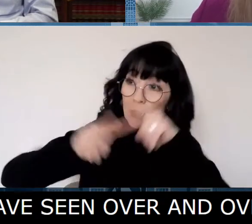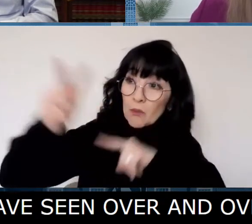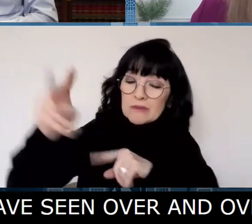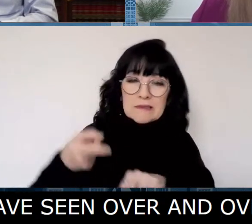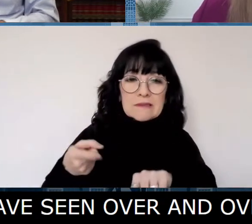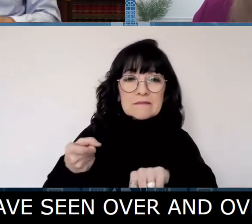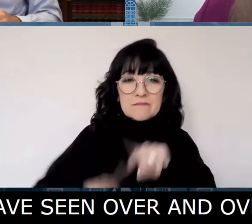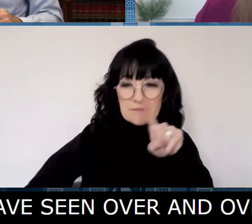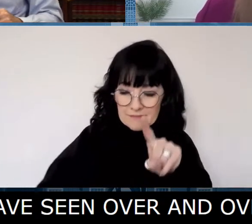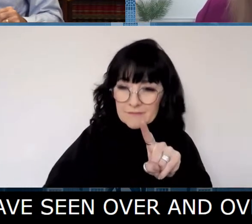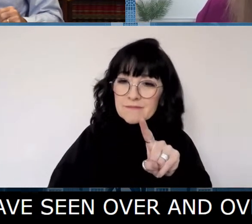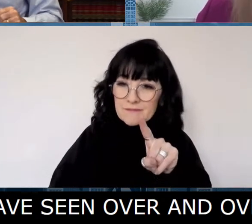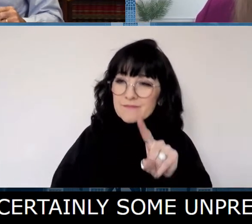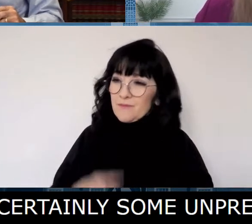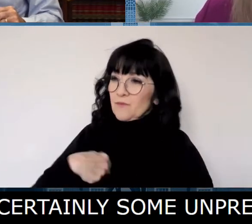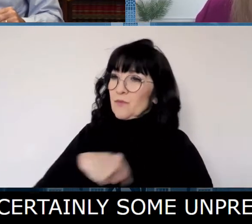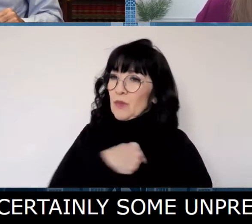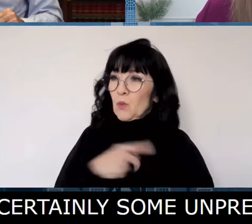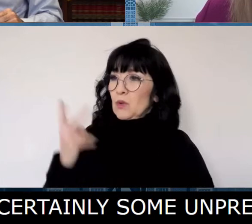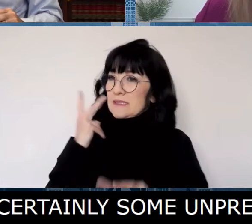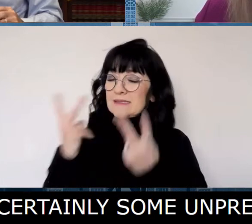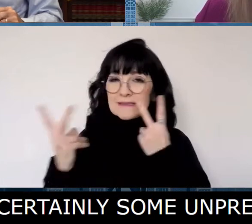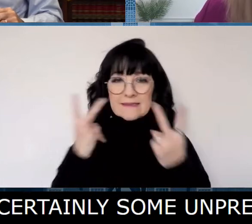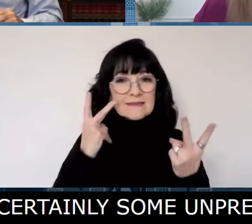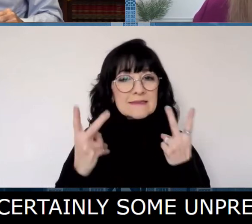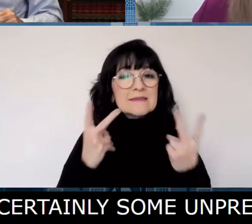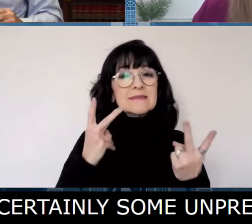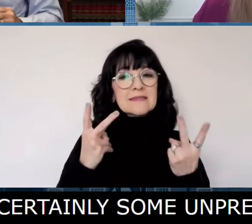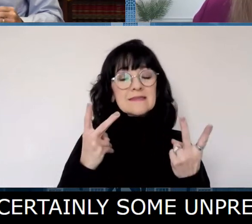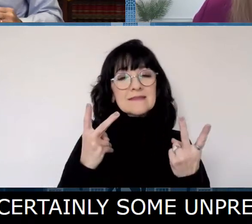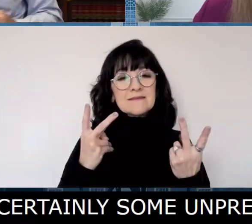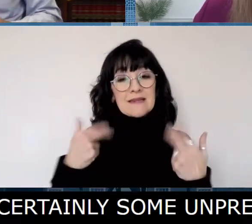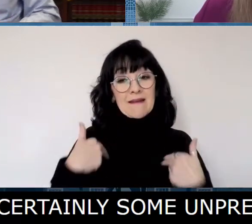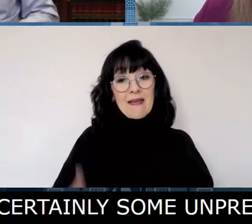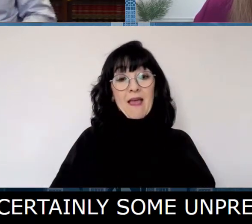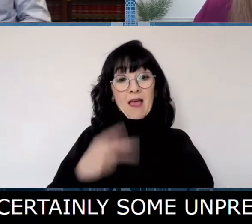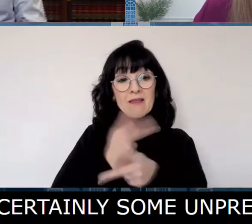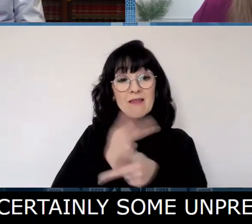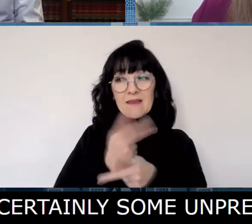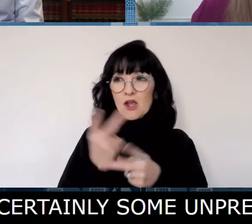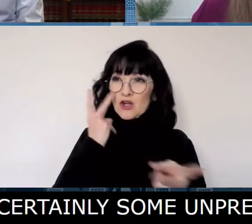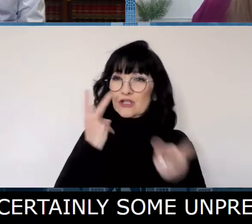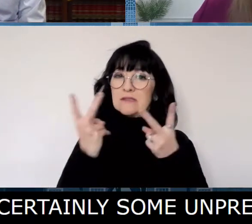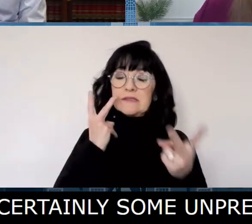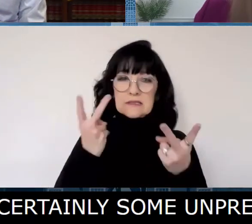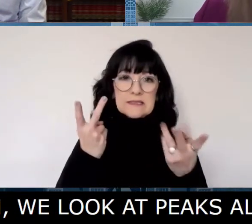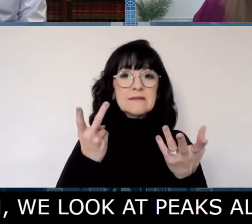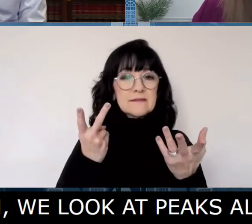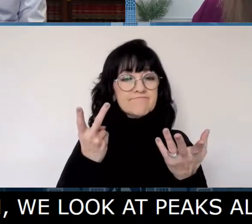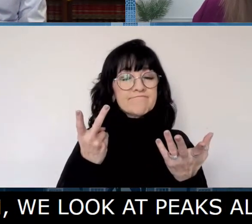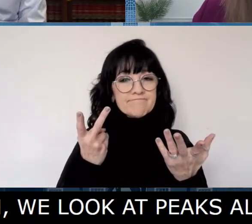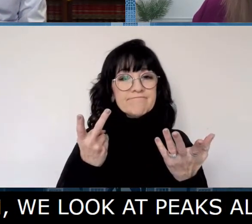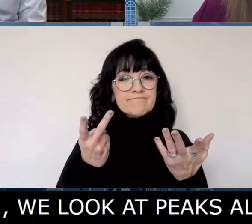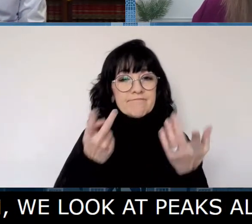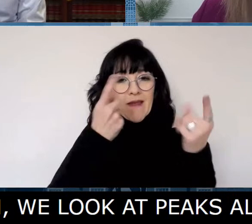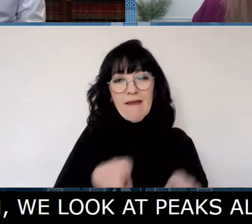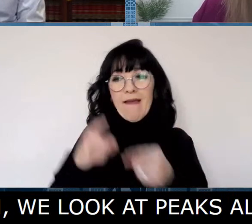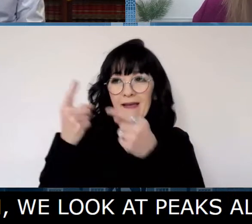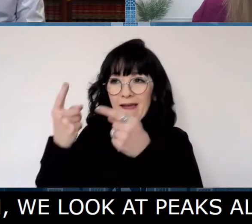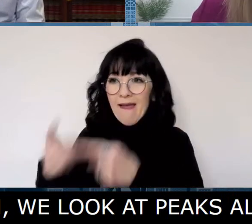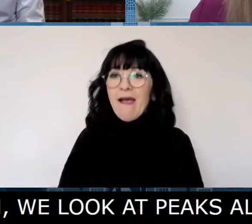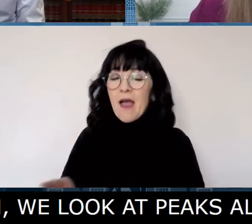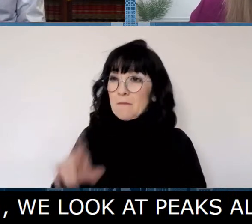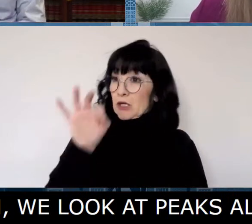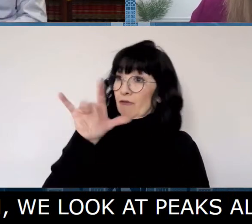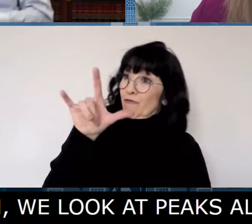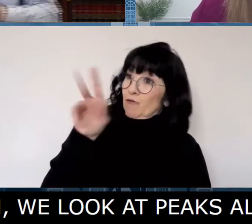at peaks all the time. Influenza is, the one that we're always looking at every year.